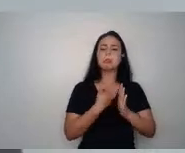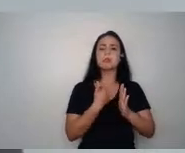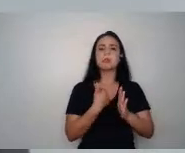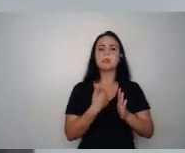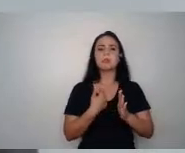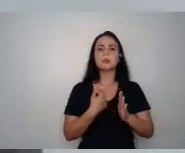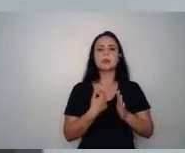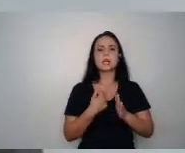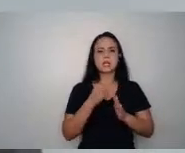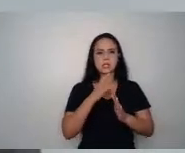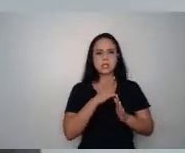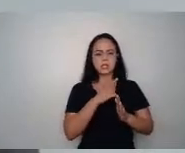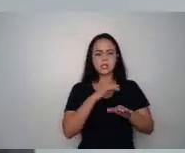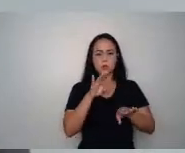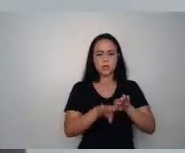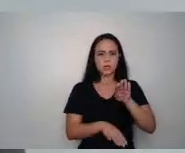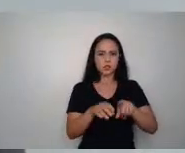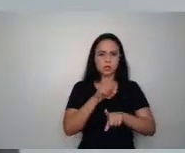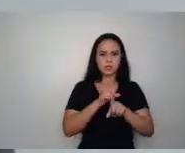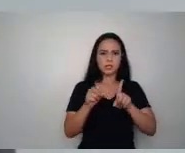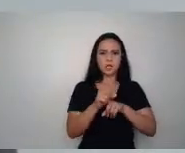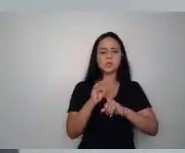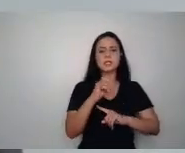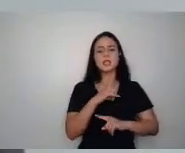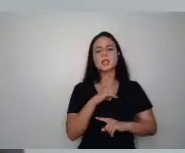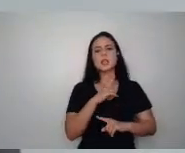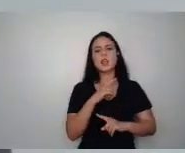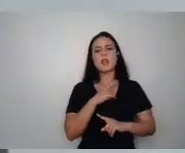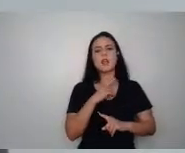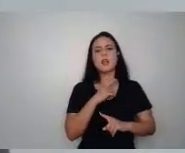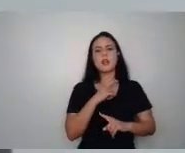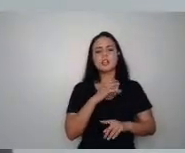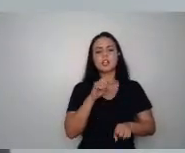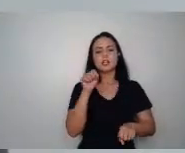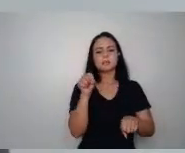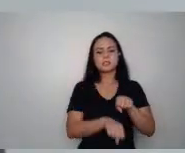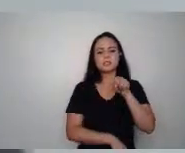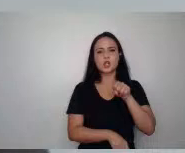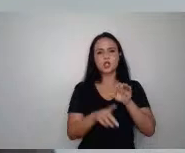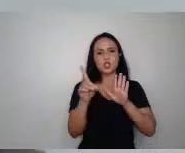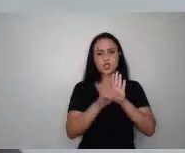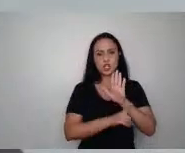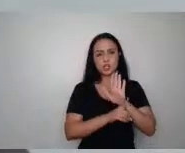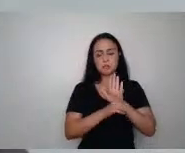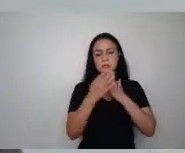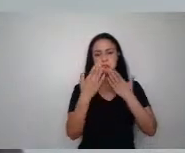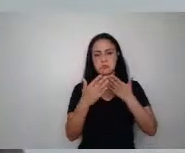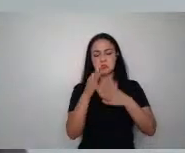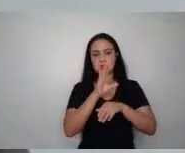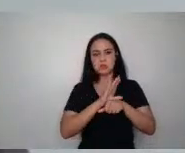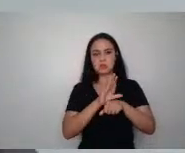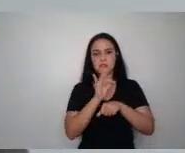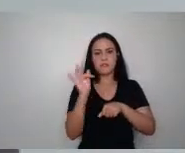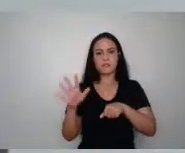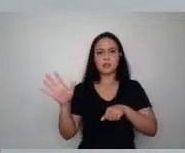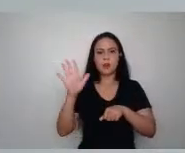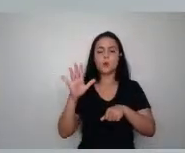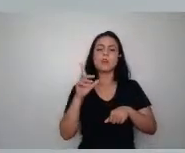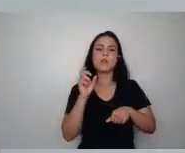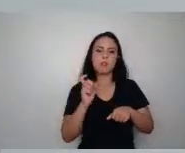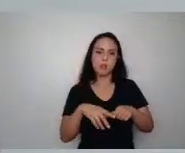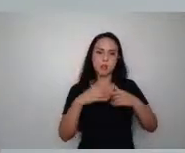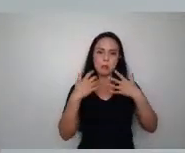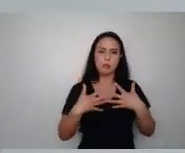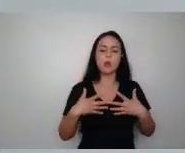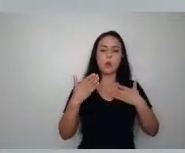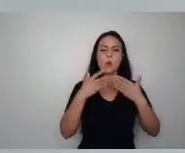admit our own fault. If you have the social inequality and violation of this constitutional rights, and